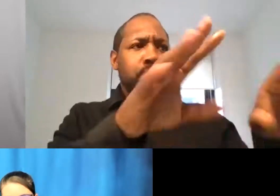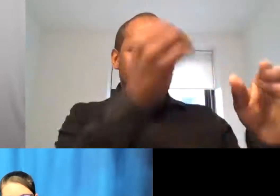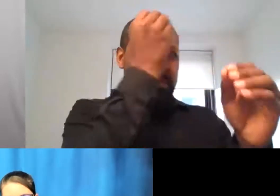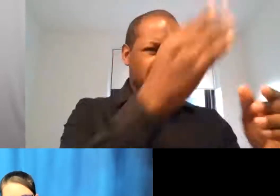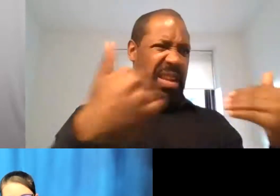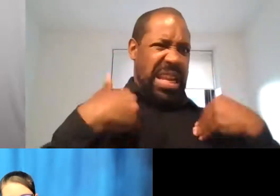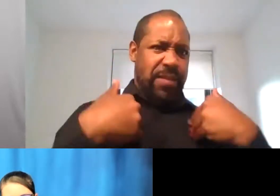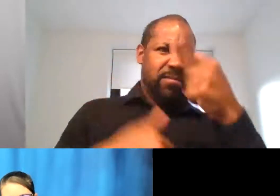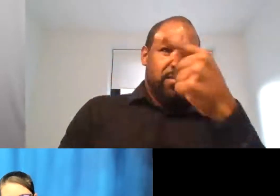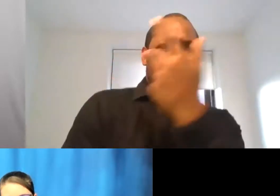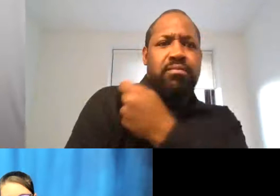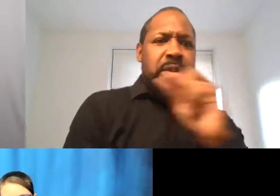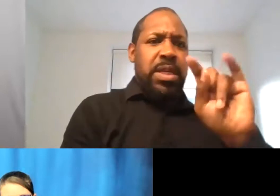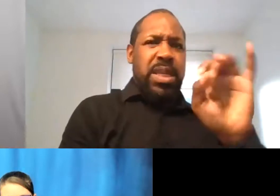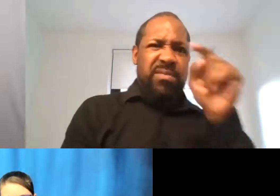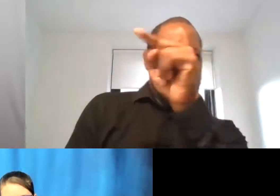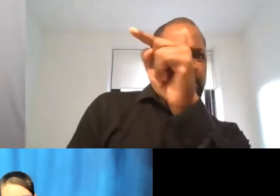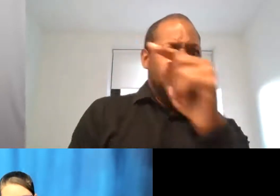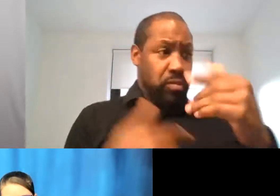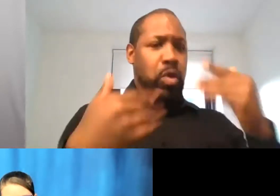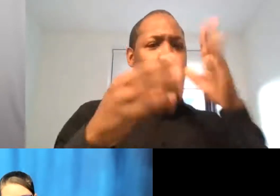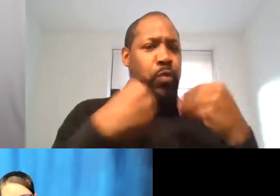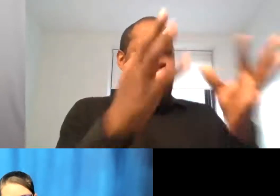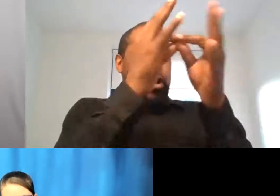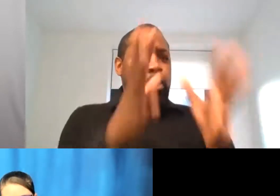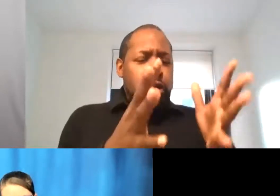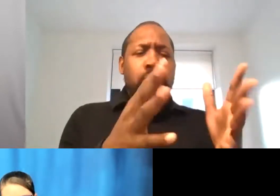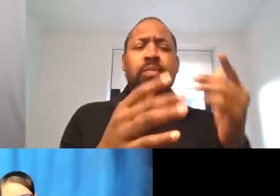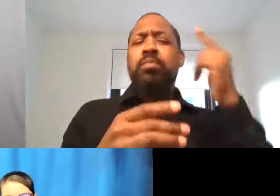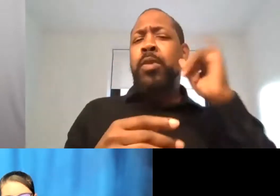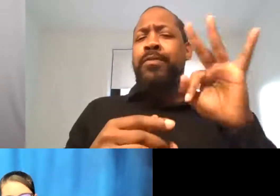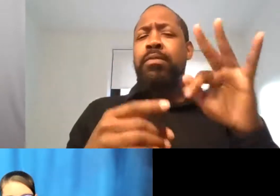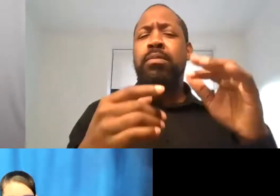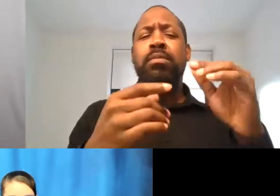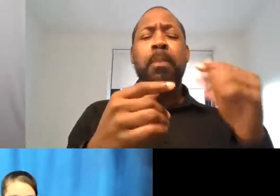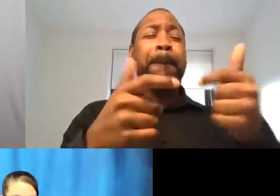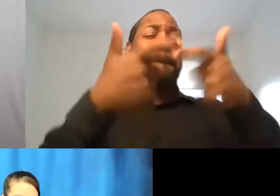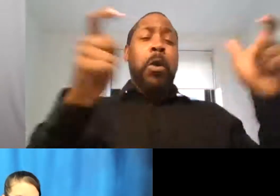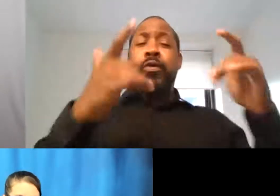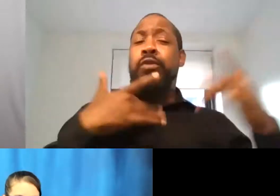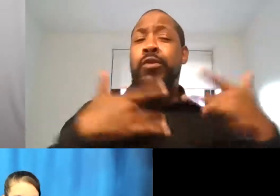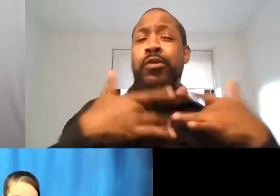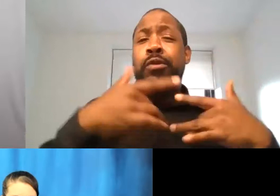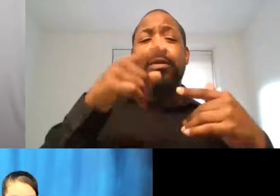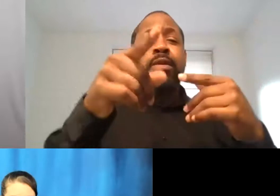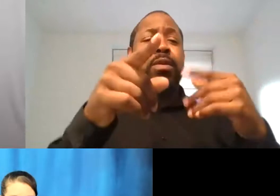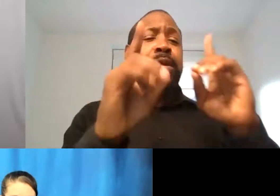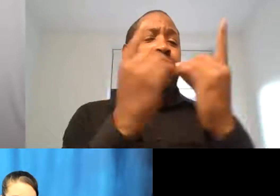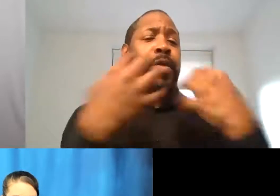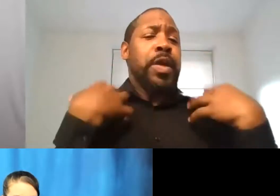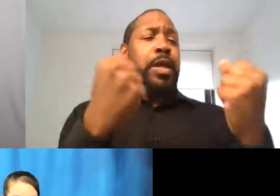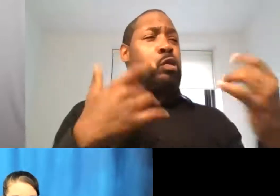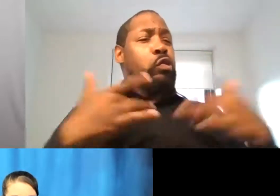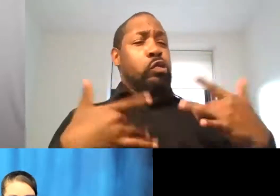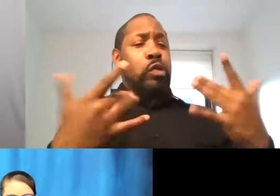can get this information out to your members and clients about the vaccine and where interpreters would be provided, where there would be